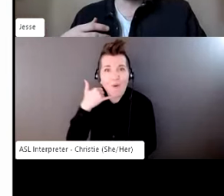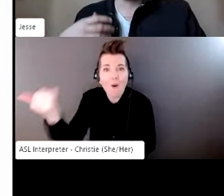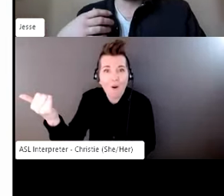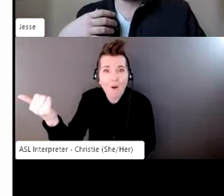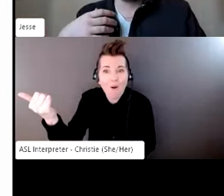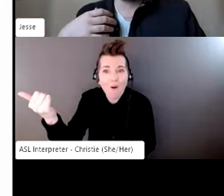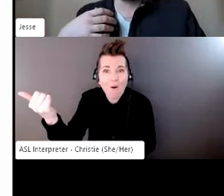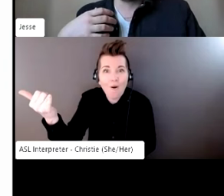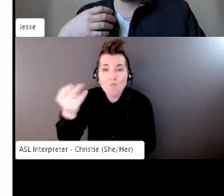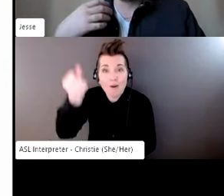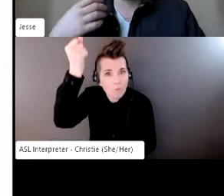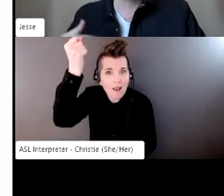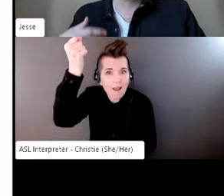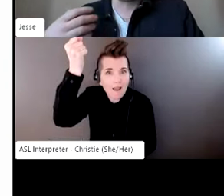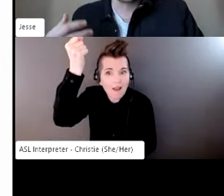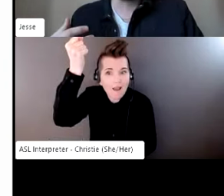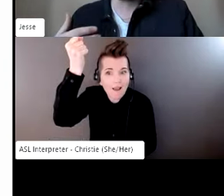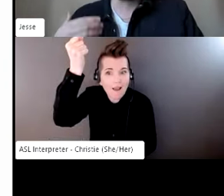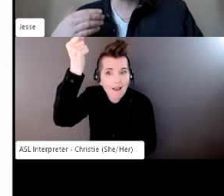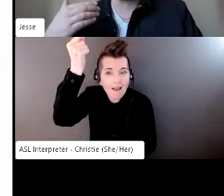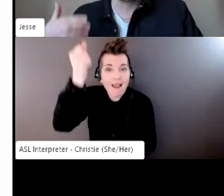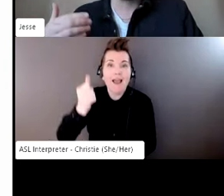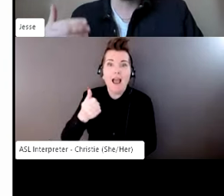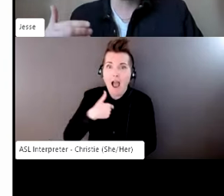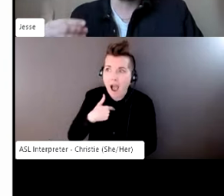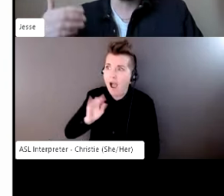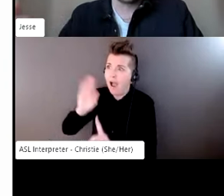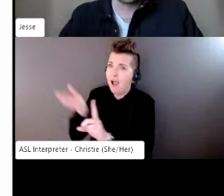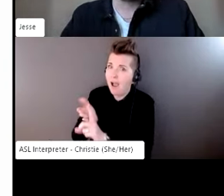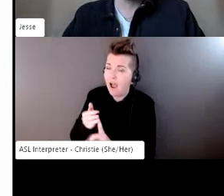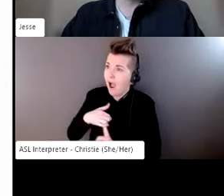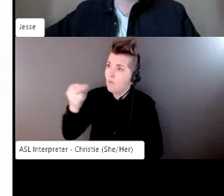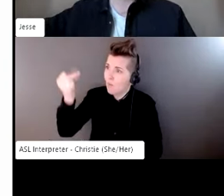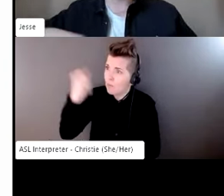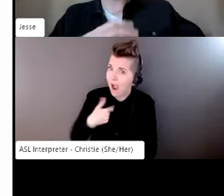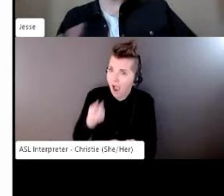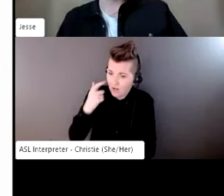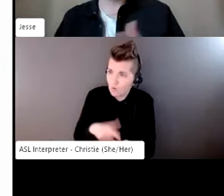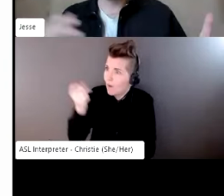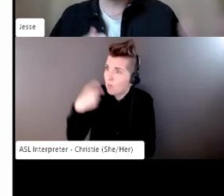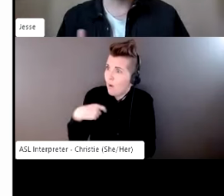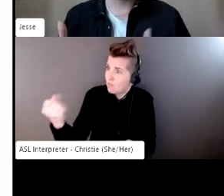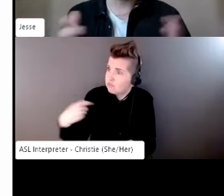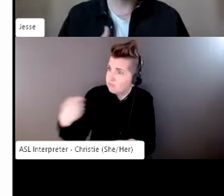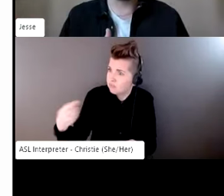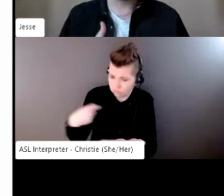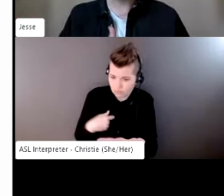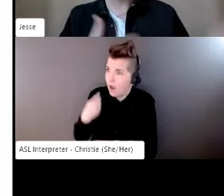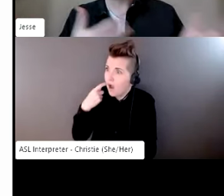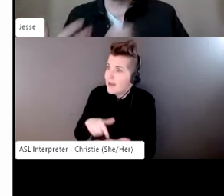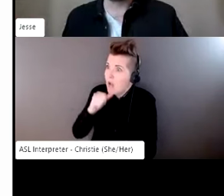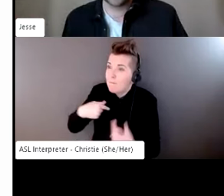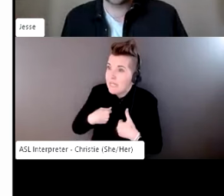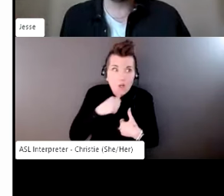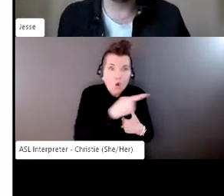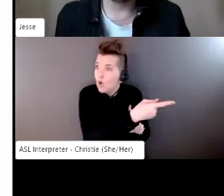how strong our case was, because we caught this right away, they were able to find where the money was going and